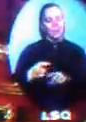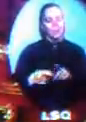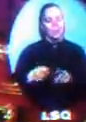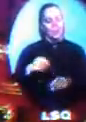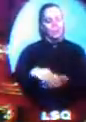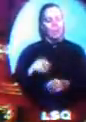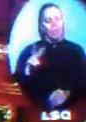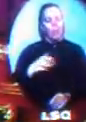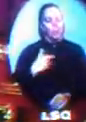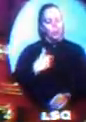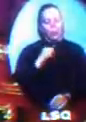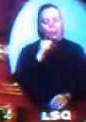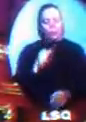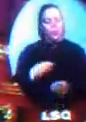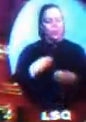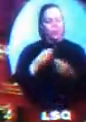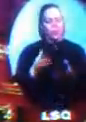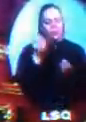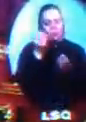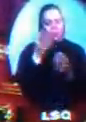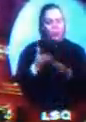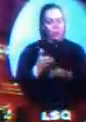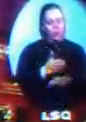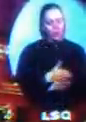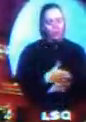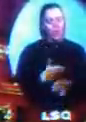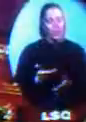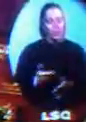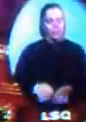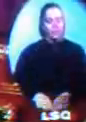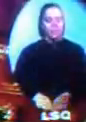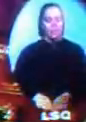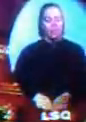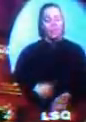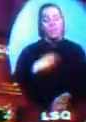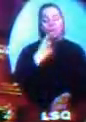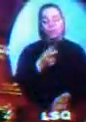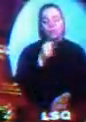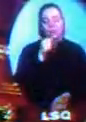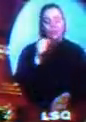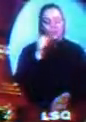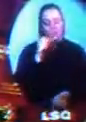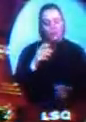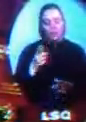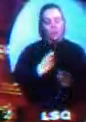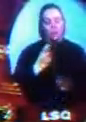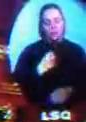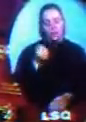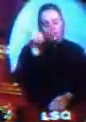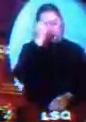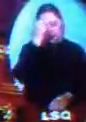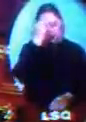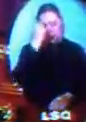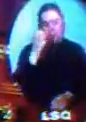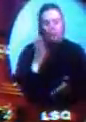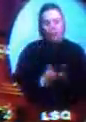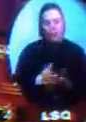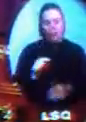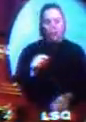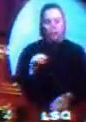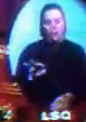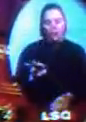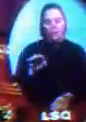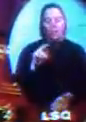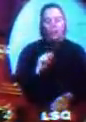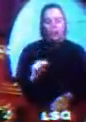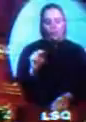Secretary of Public Safety. Well, Mr. Speaker, as I said yesterday, these silly questions will end after November the 29th, but I would remind my